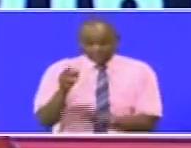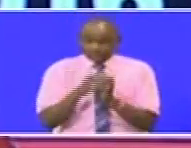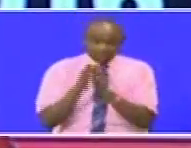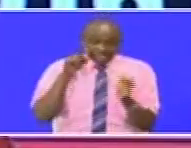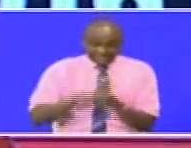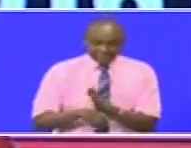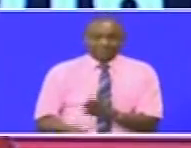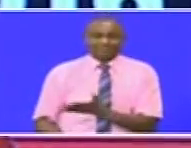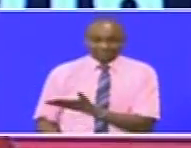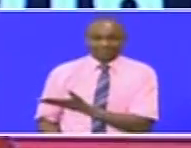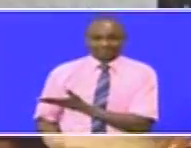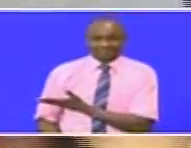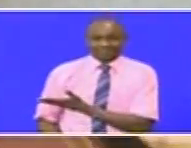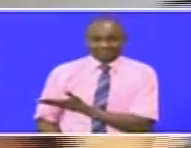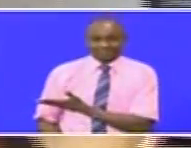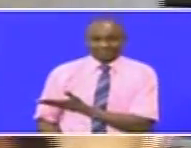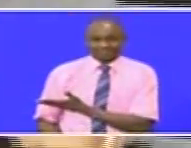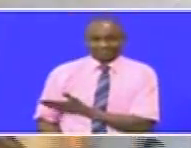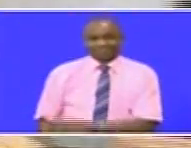now reports.